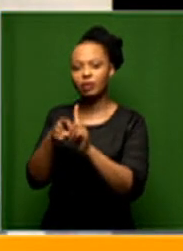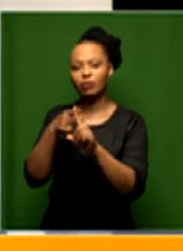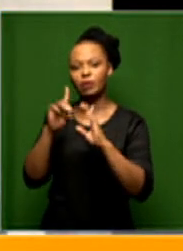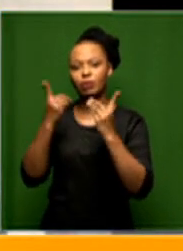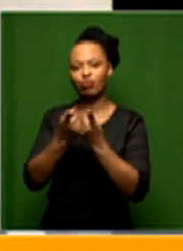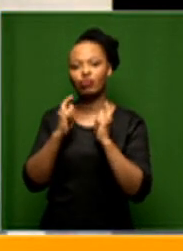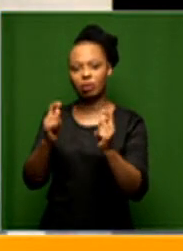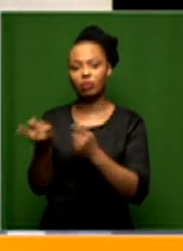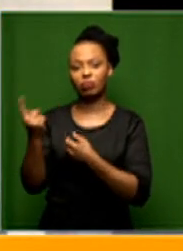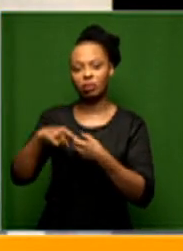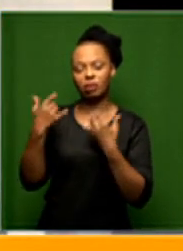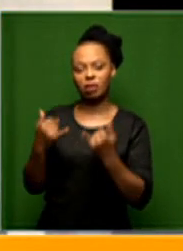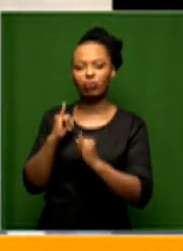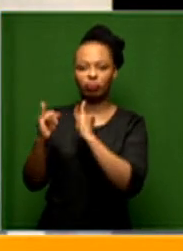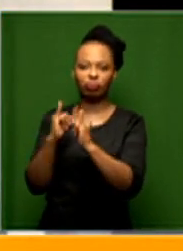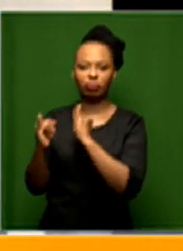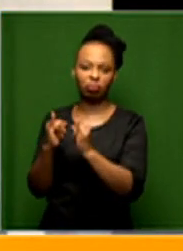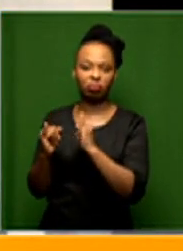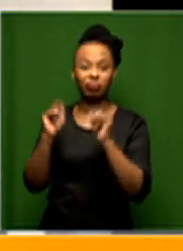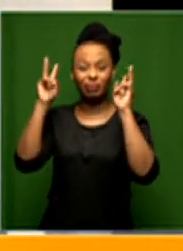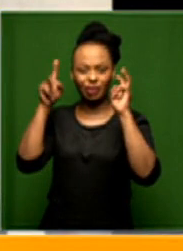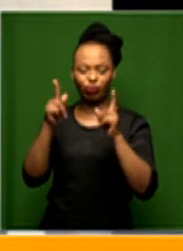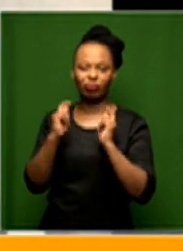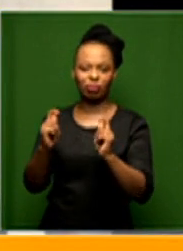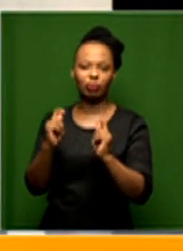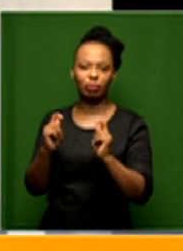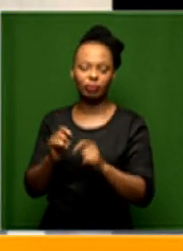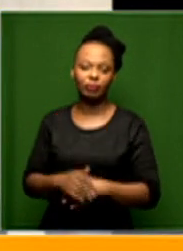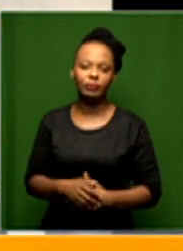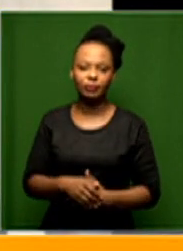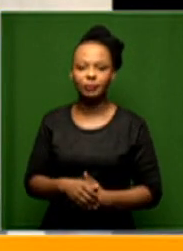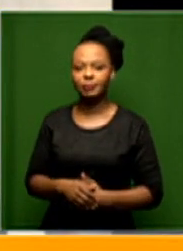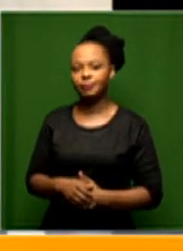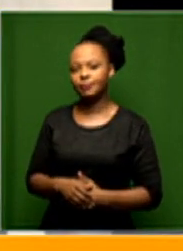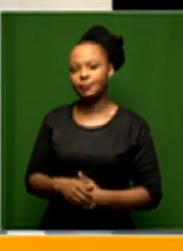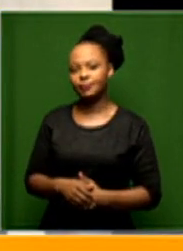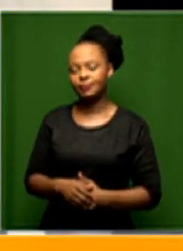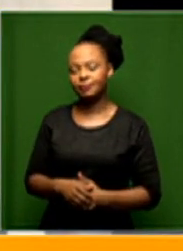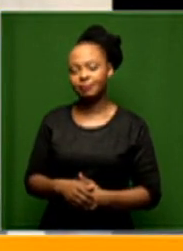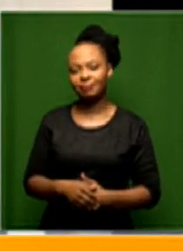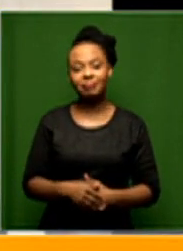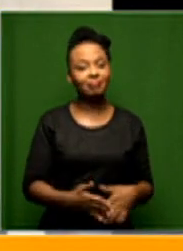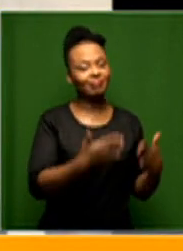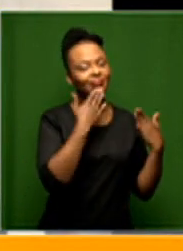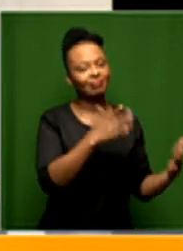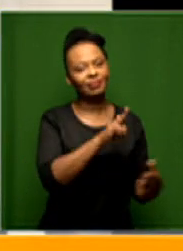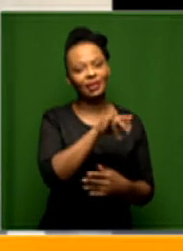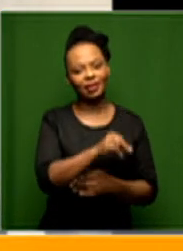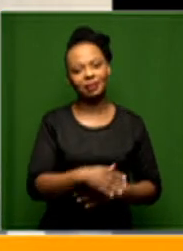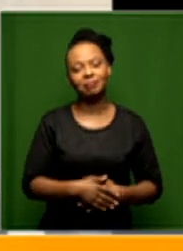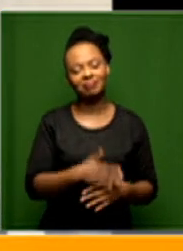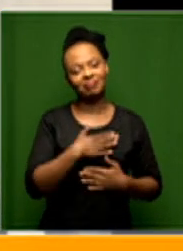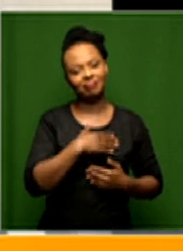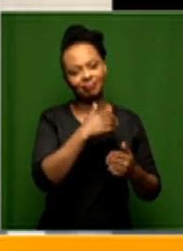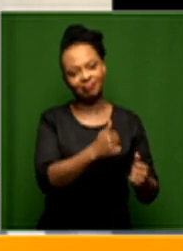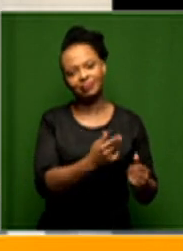Transport, joins us now to talk about this. Ayanda, good to see you. Thanks so much for chatting to us. Thank you so much, Leanne. It's always a pleasure to be with